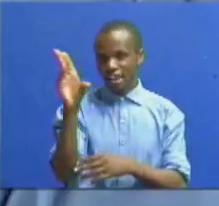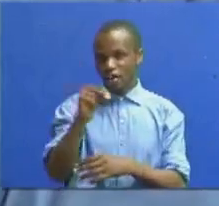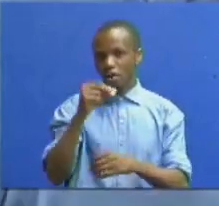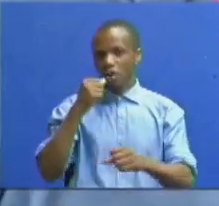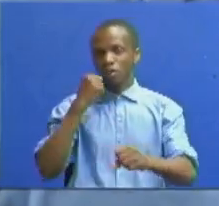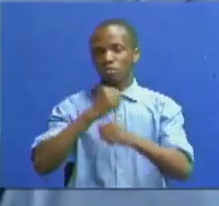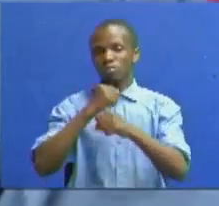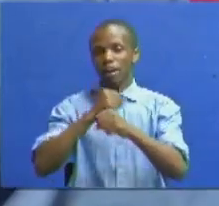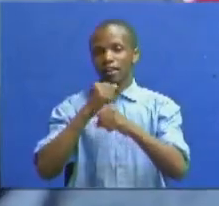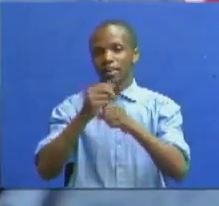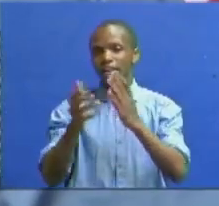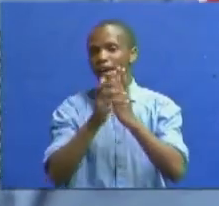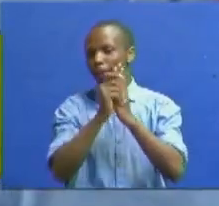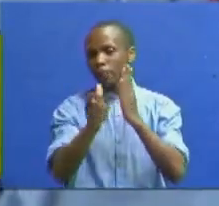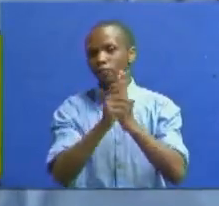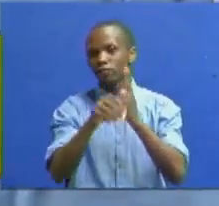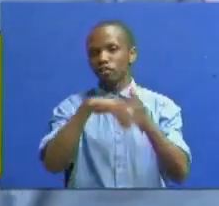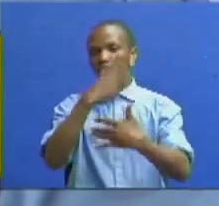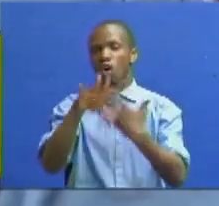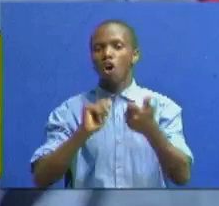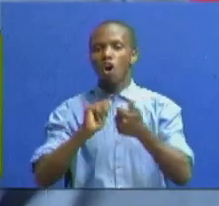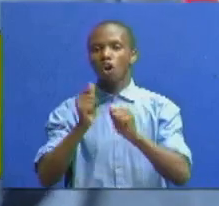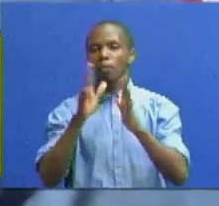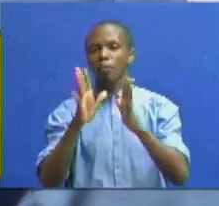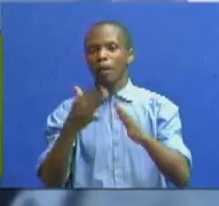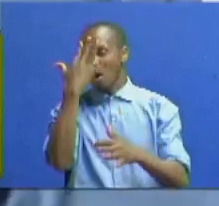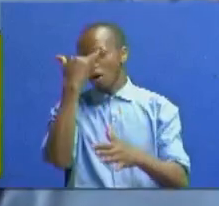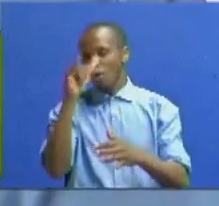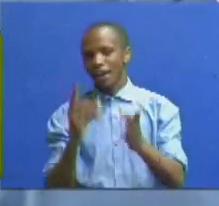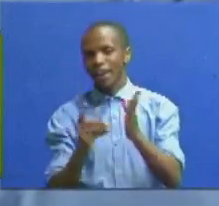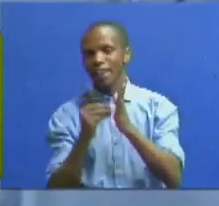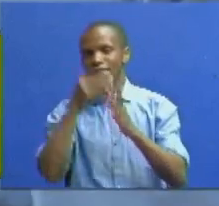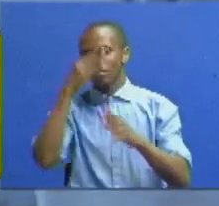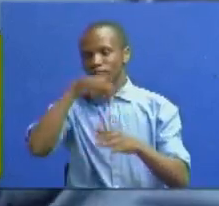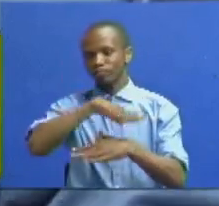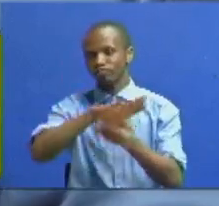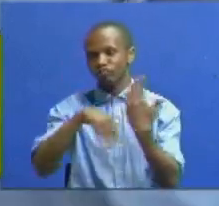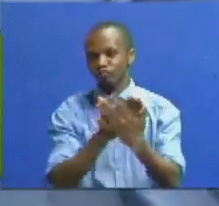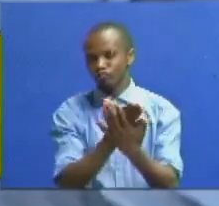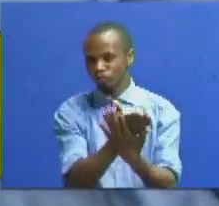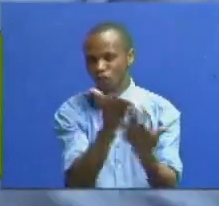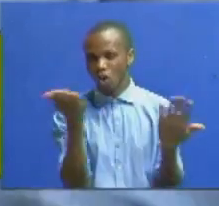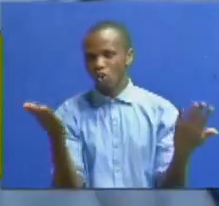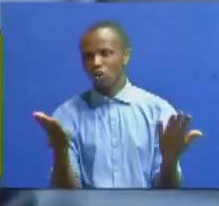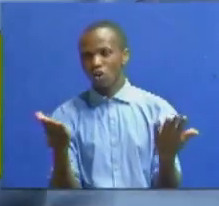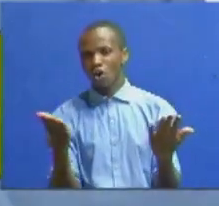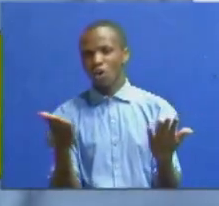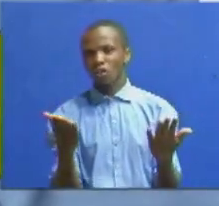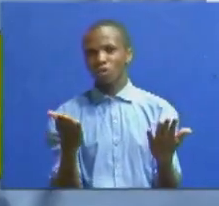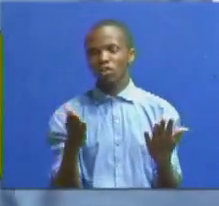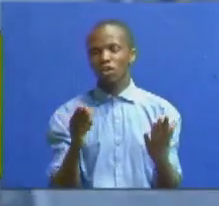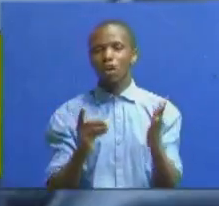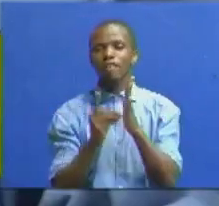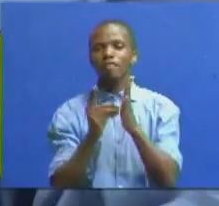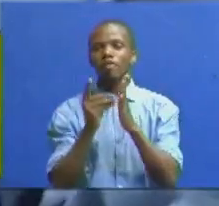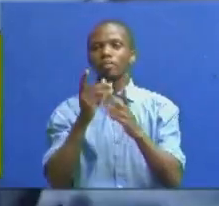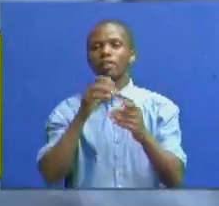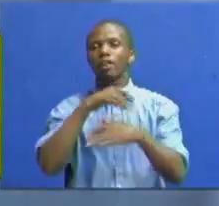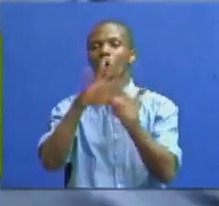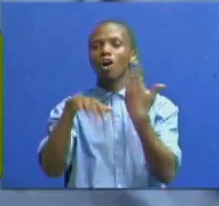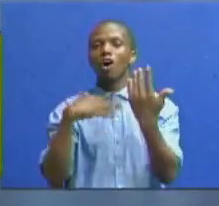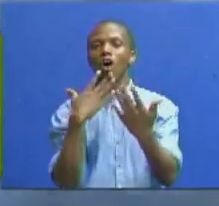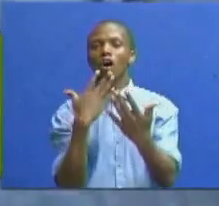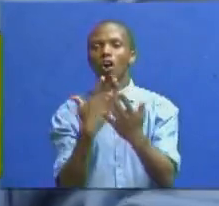performance of every player, because you are developing them. You don't have a very already developed player. You are